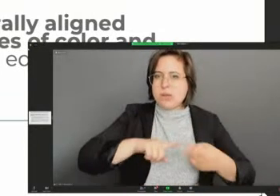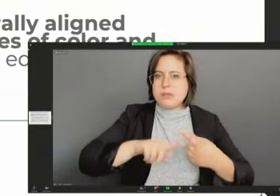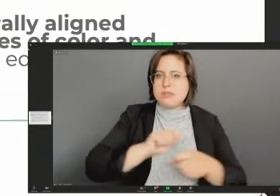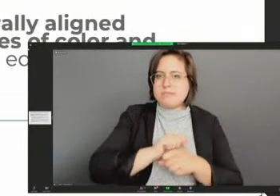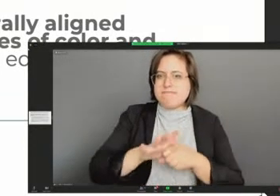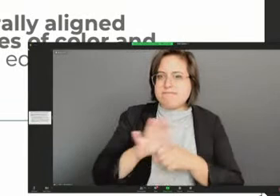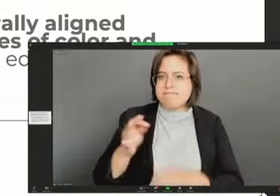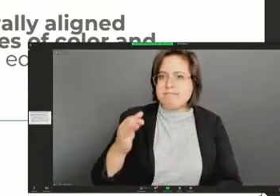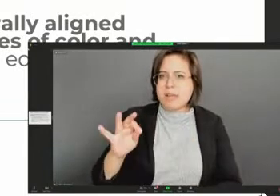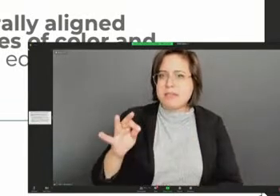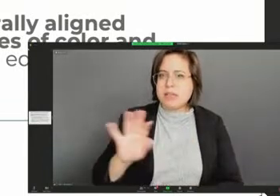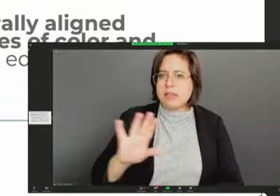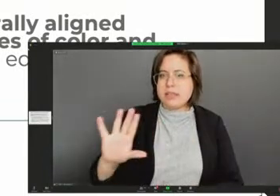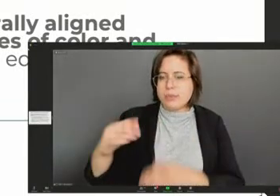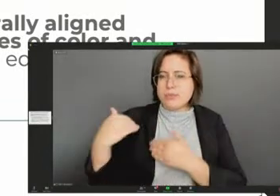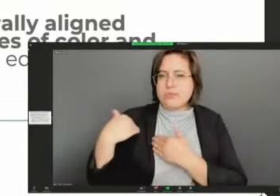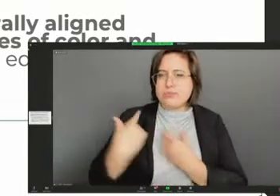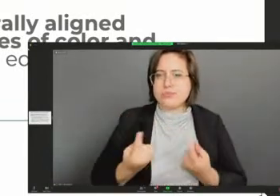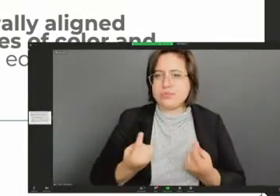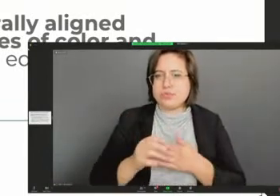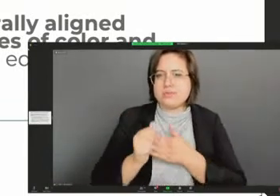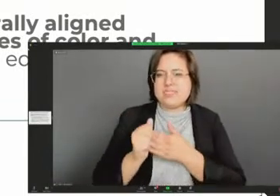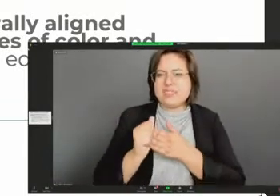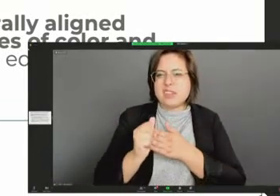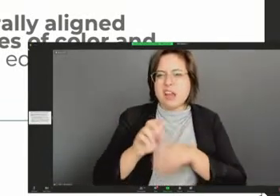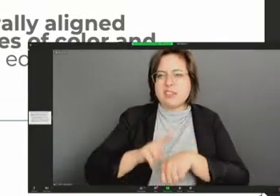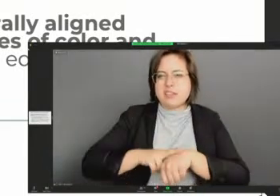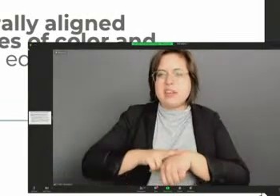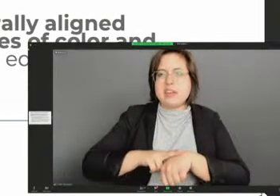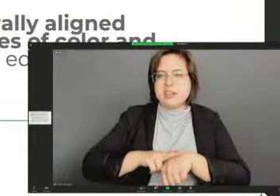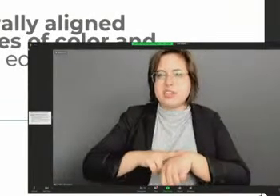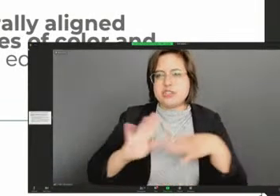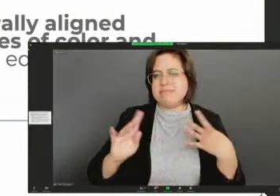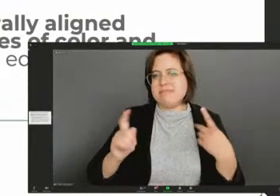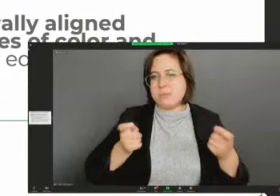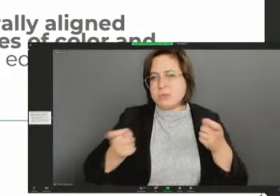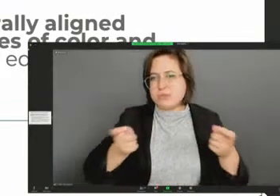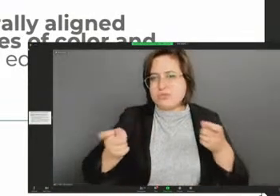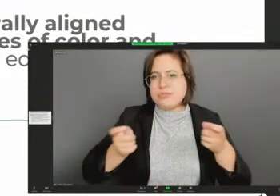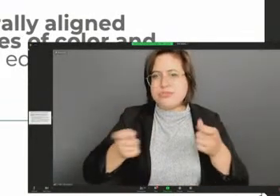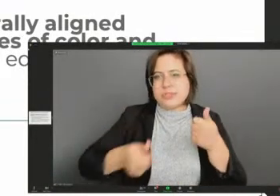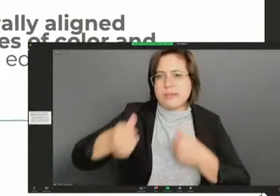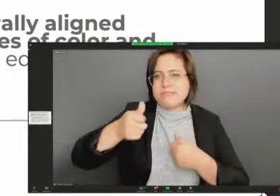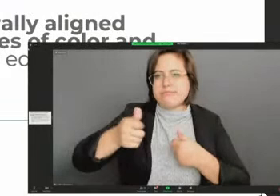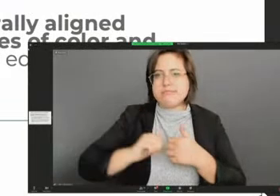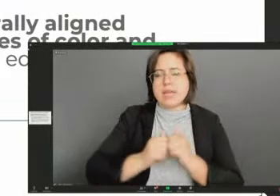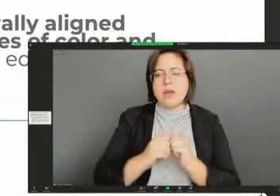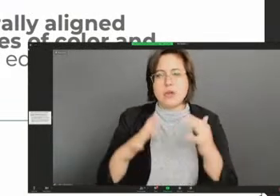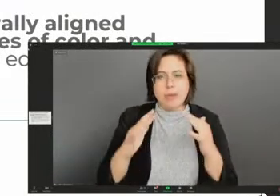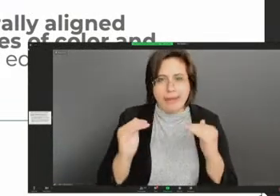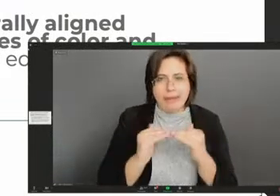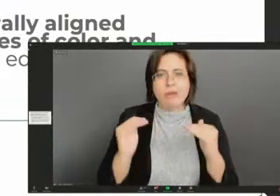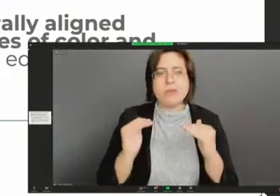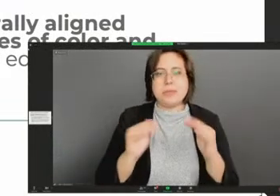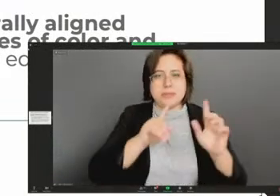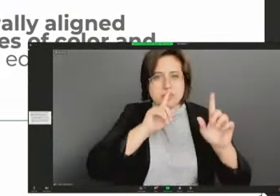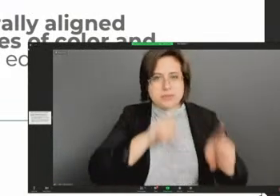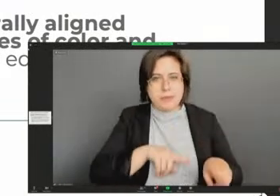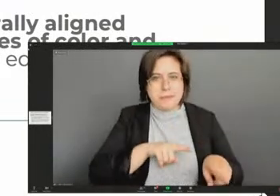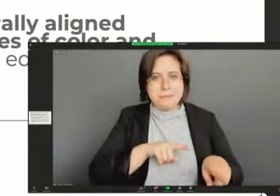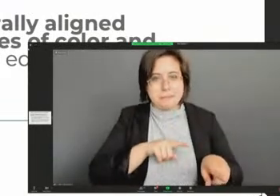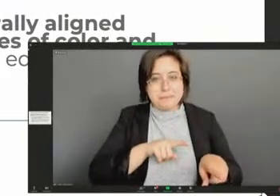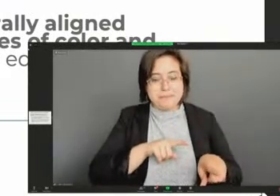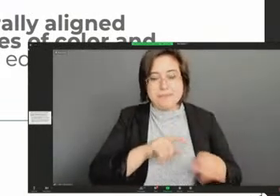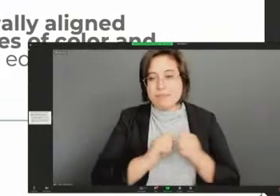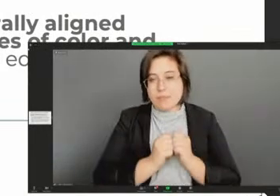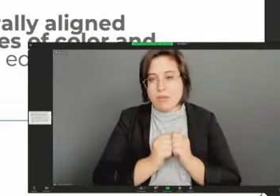is to guide the nation, the administration on how to equitably respond. And they do that